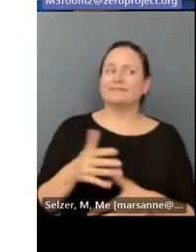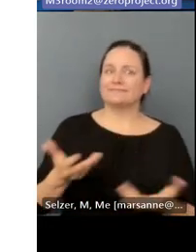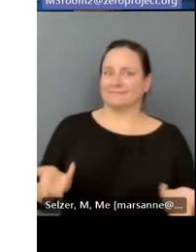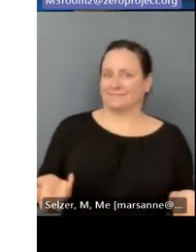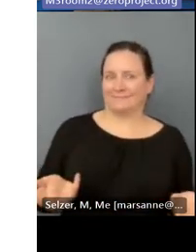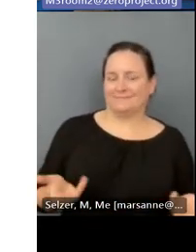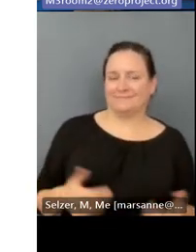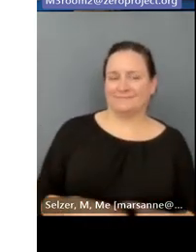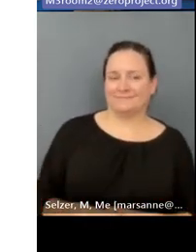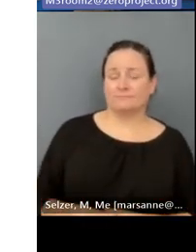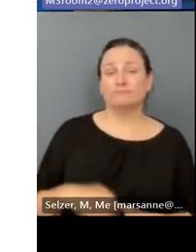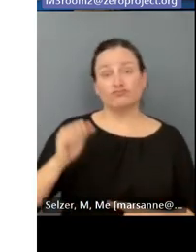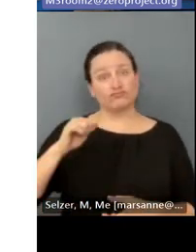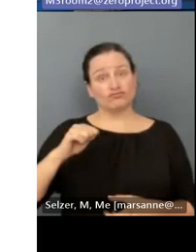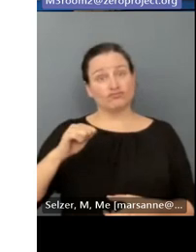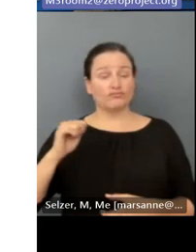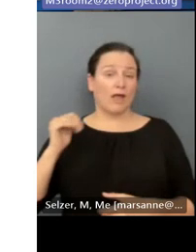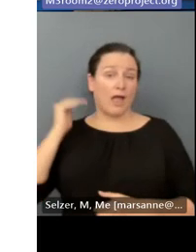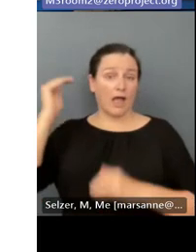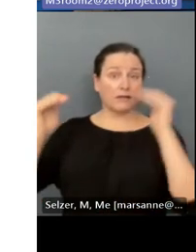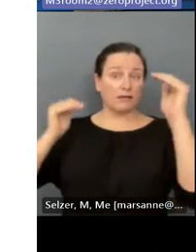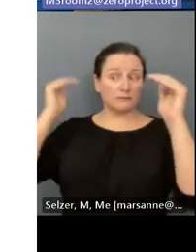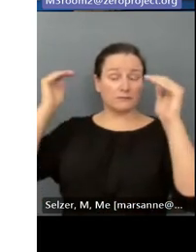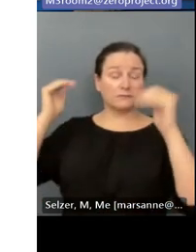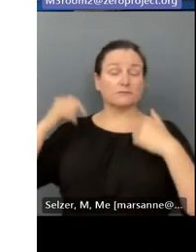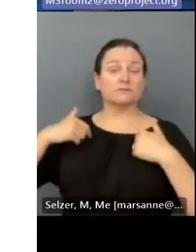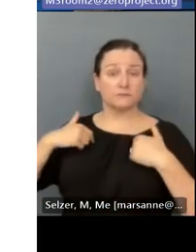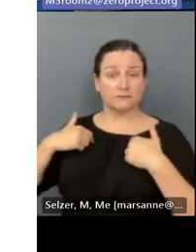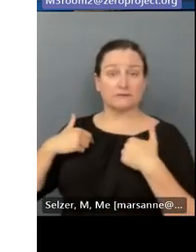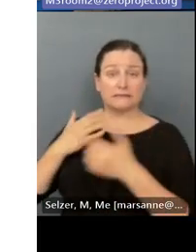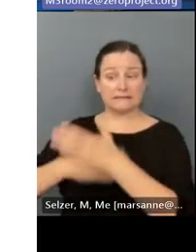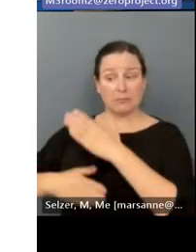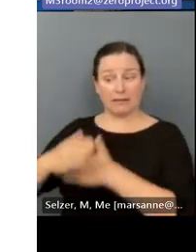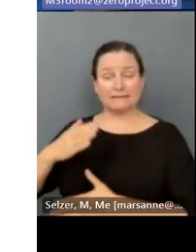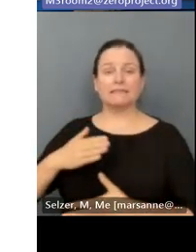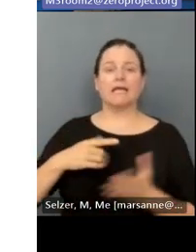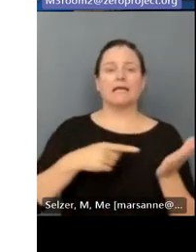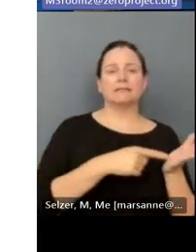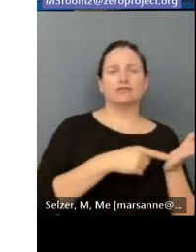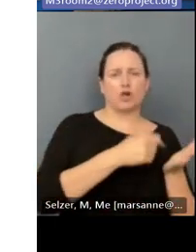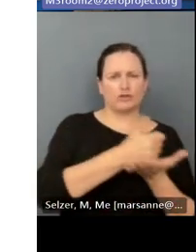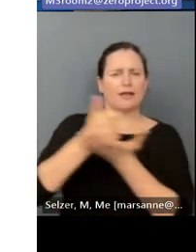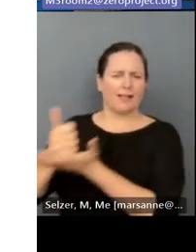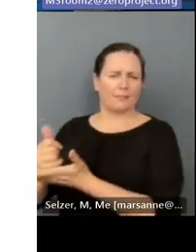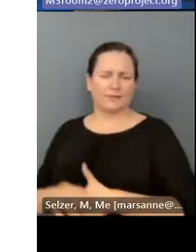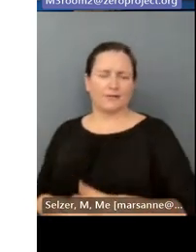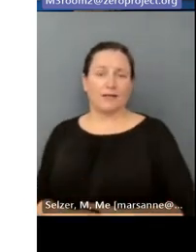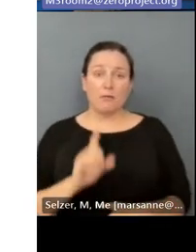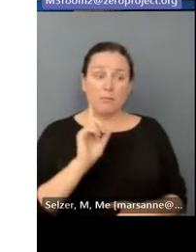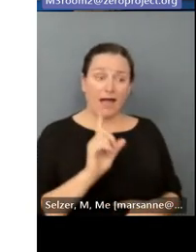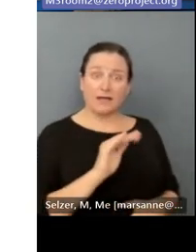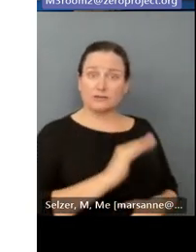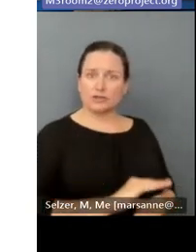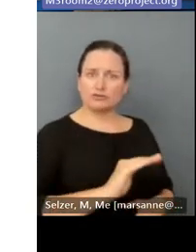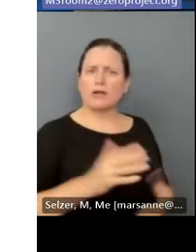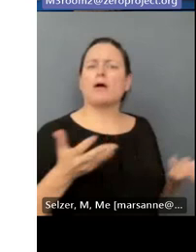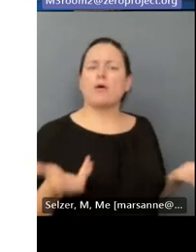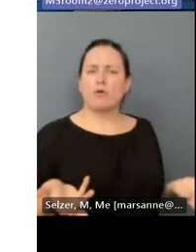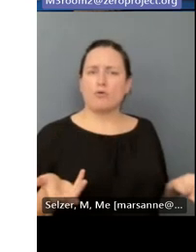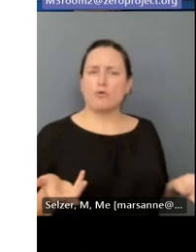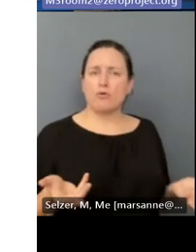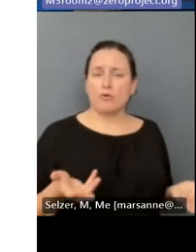wonderful, support adults with disabilities. But what about young children? As a mother with two toddlers, they need more